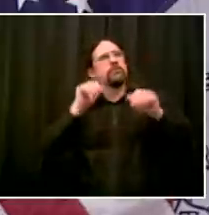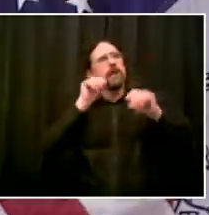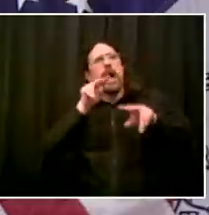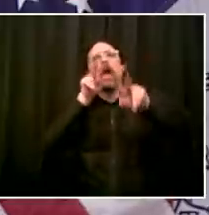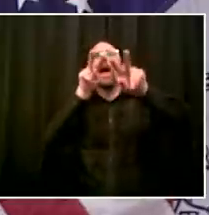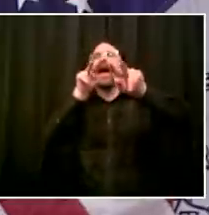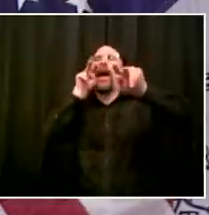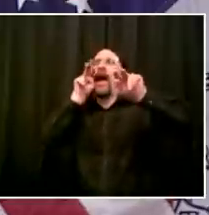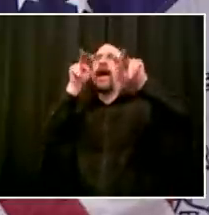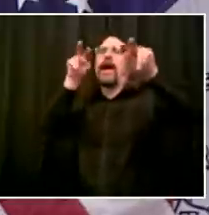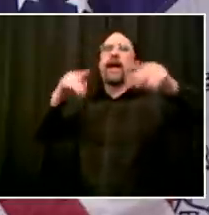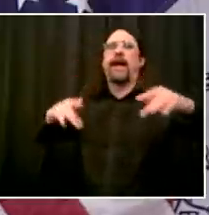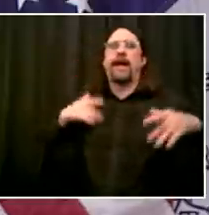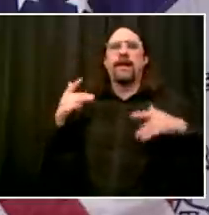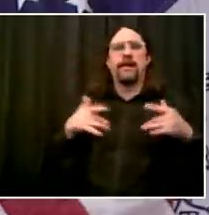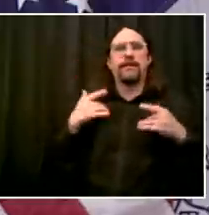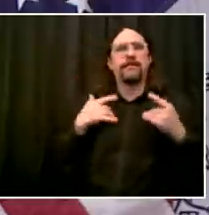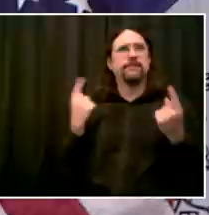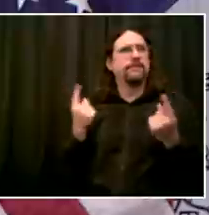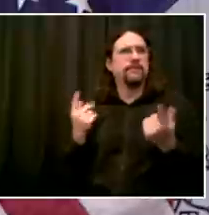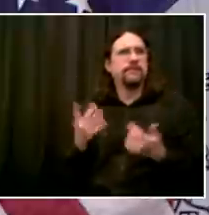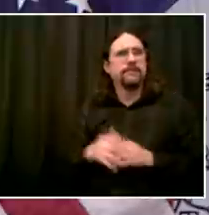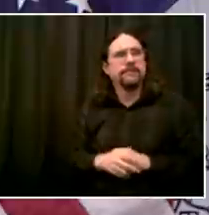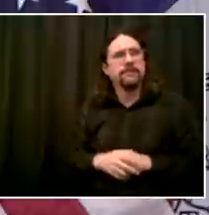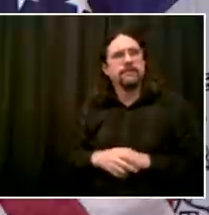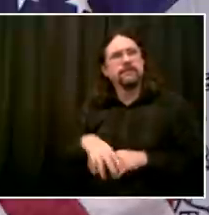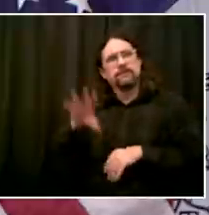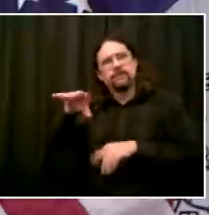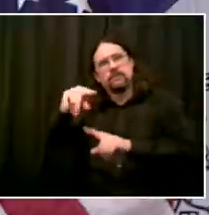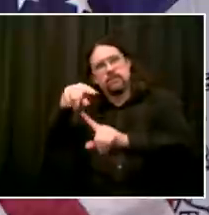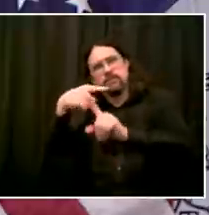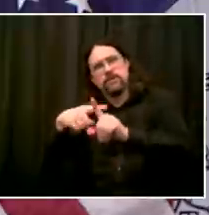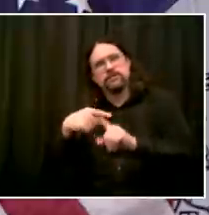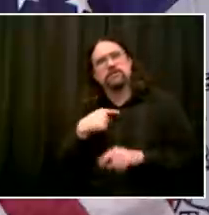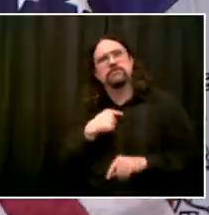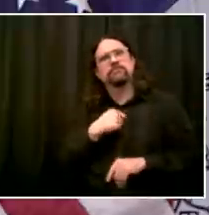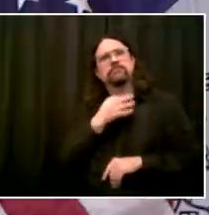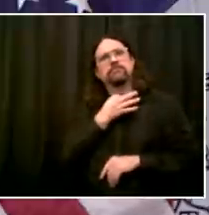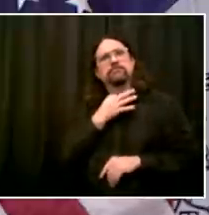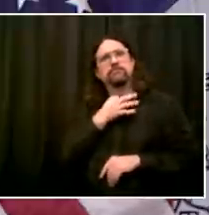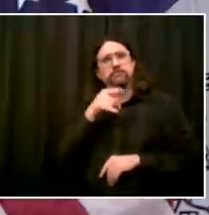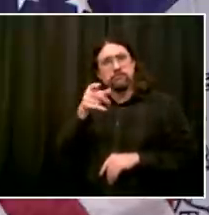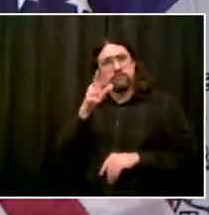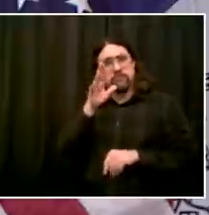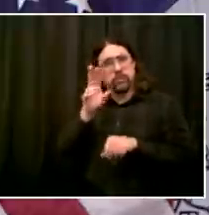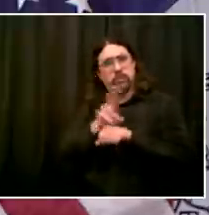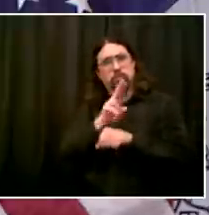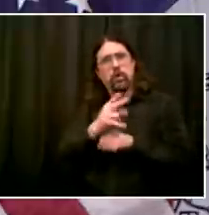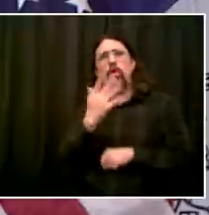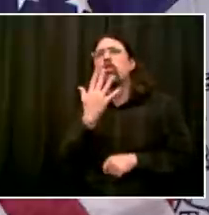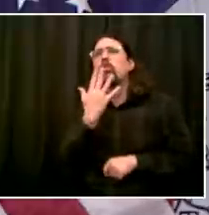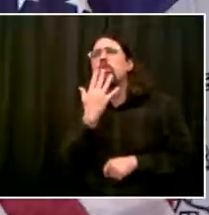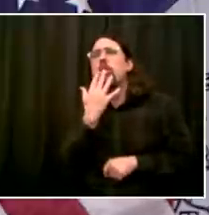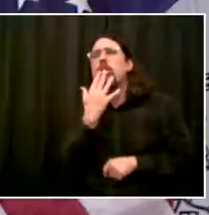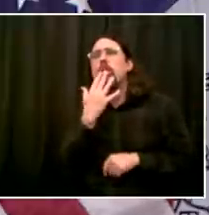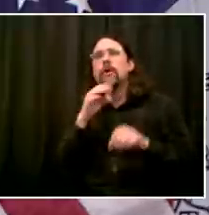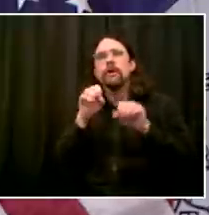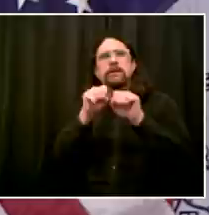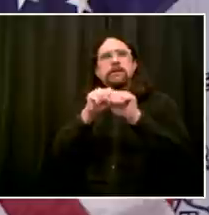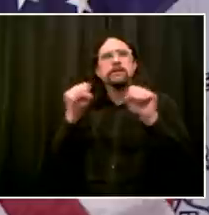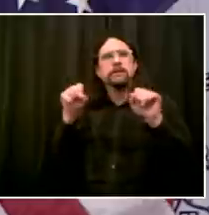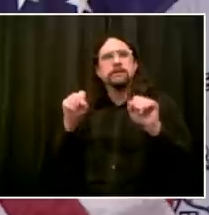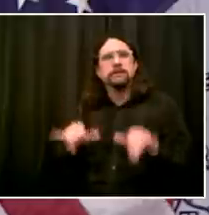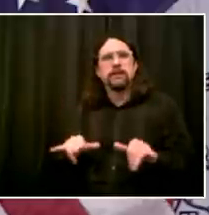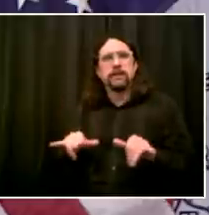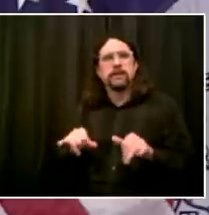the city would issue a warning if there was the possibility of a threat, we would be in red or yellow. Have